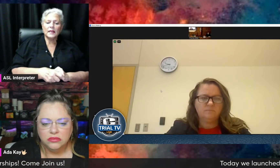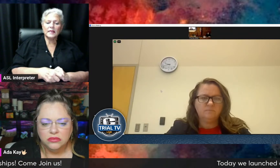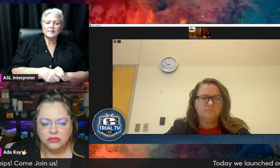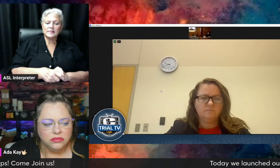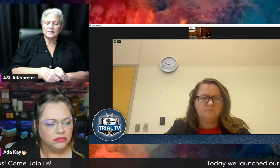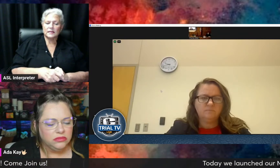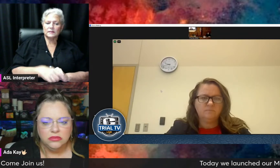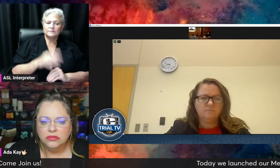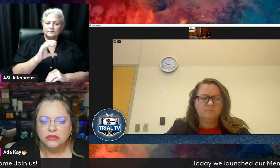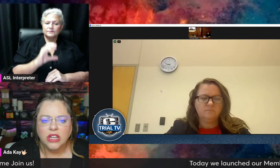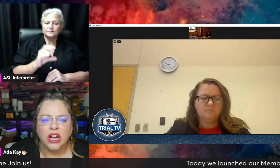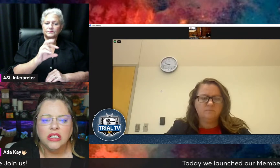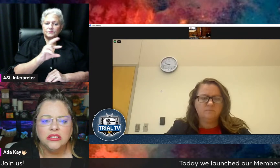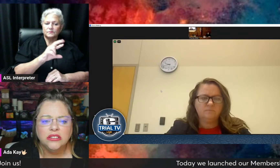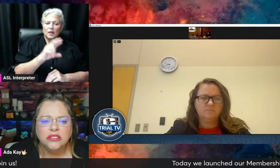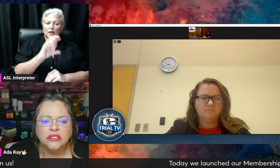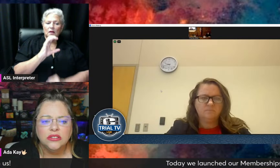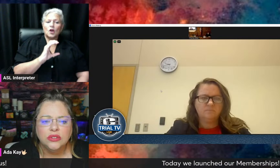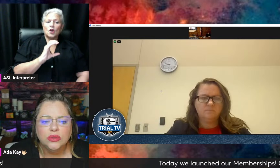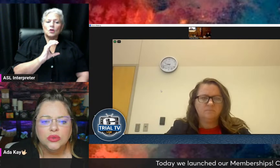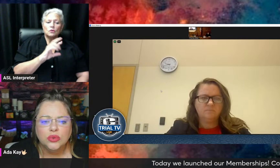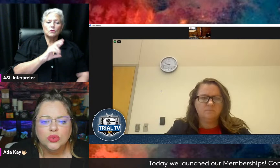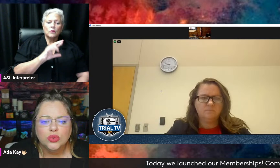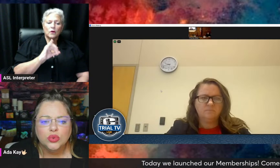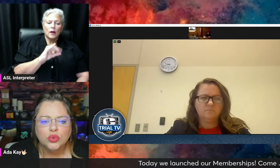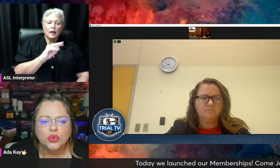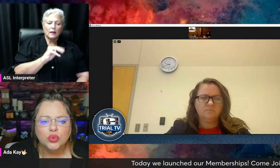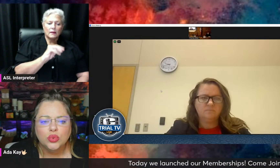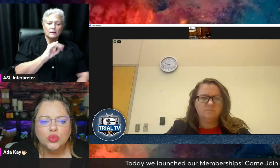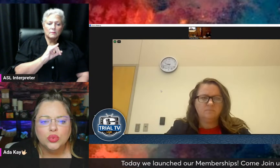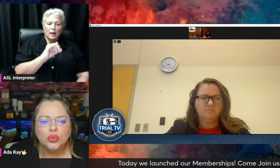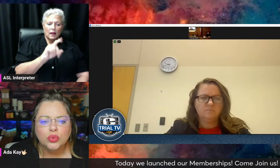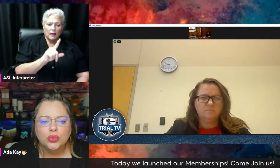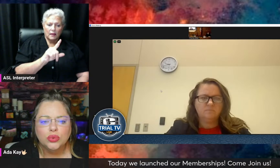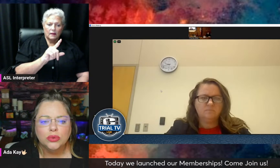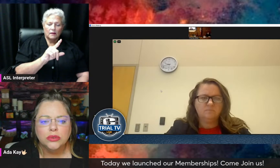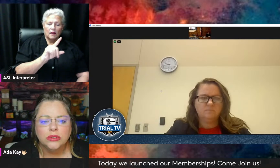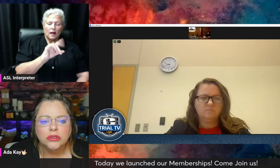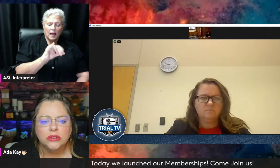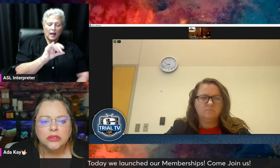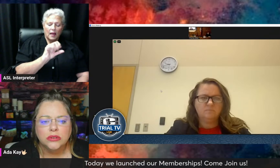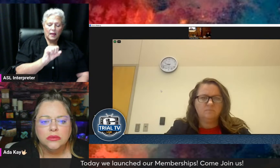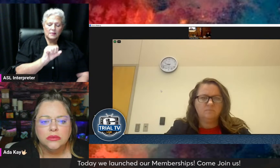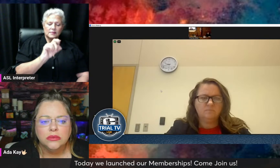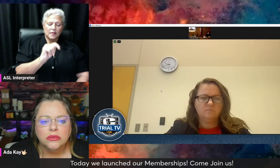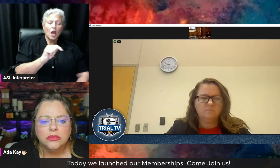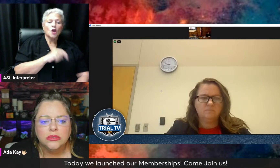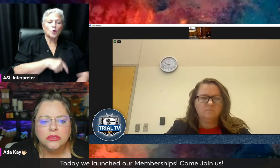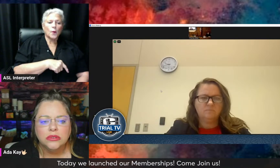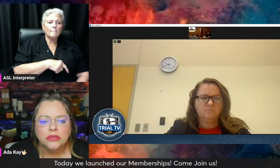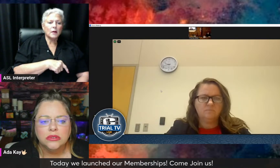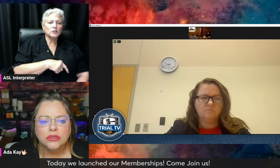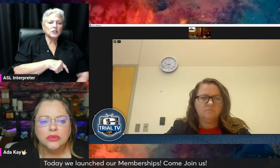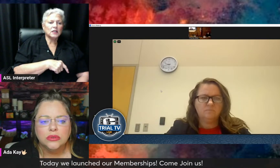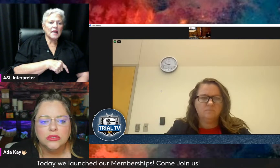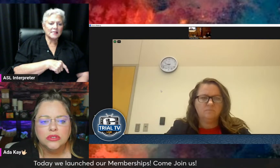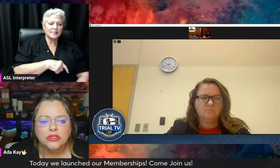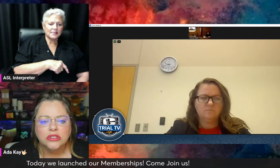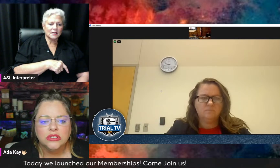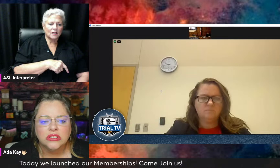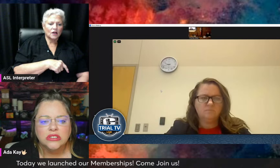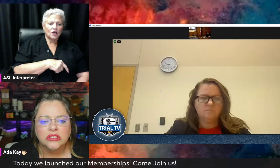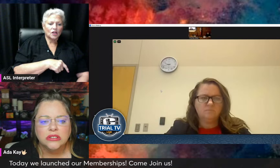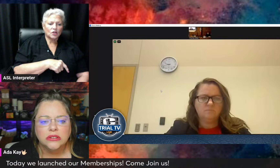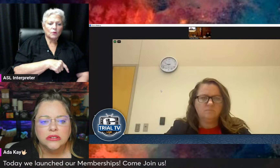Honor. 30 is admitted. Huh? As part of your functions, job functions, did you receive a blood specimen from